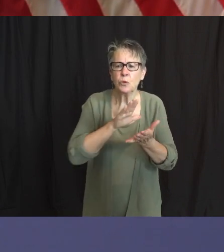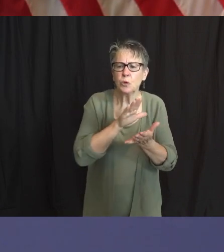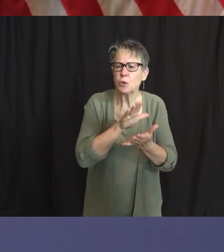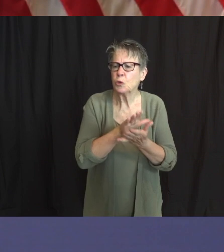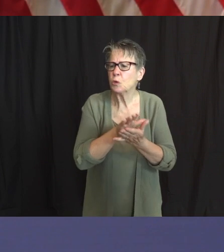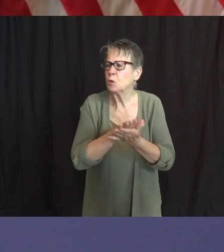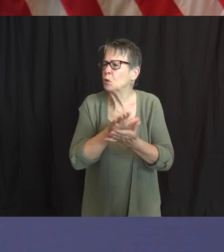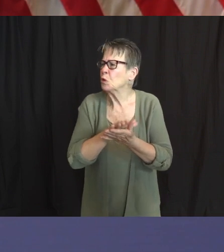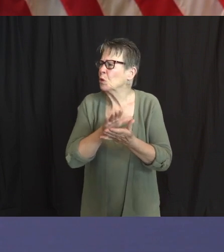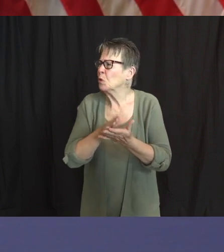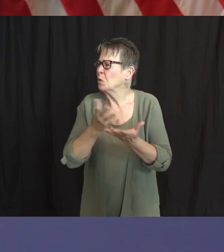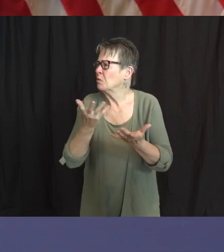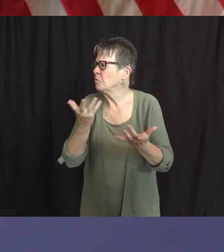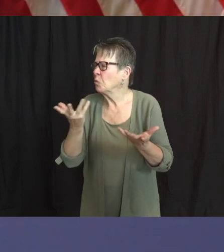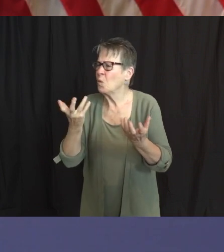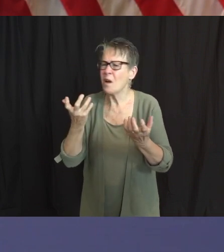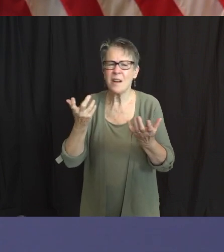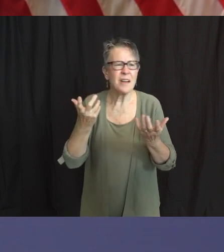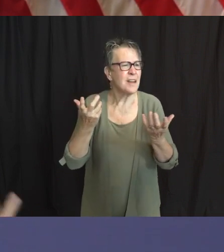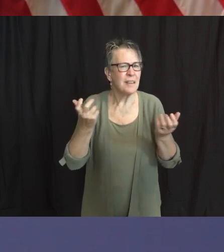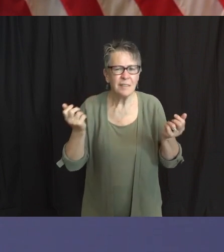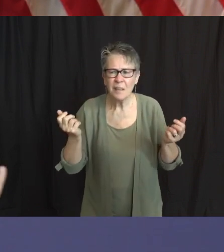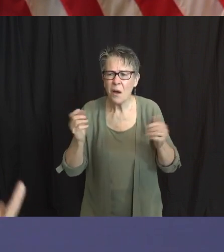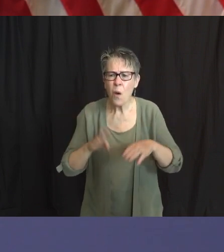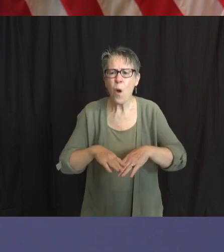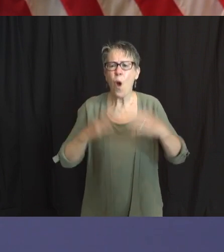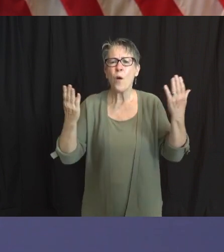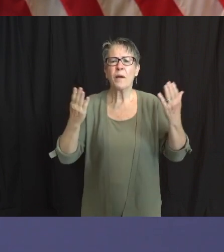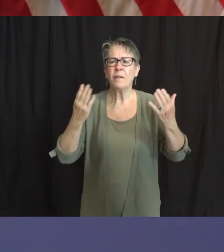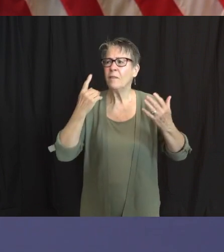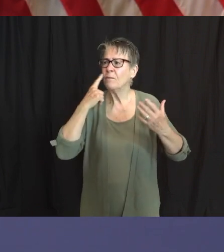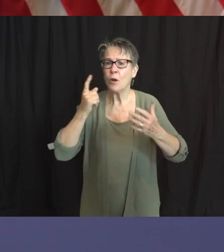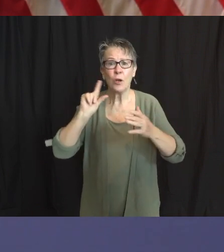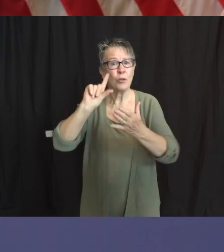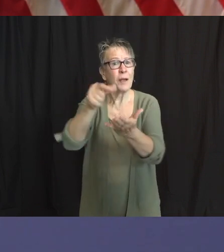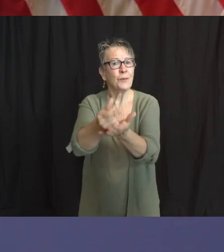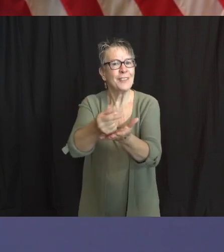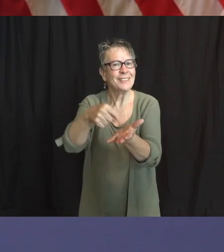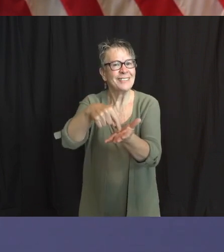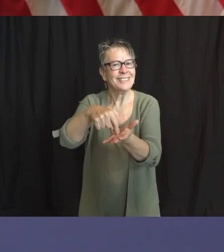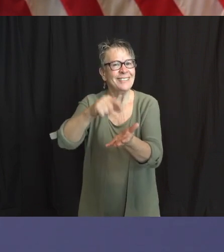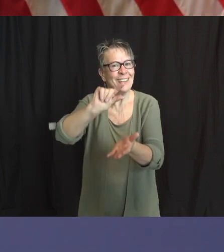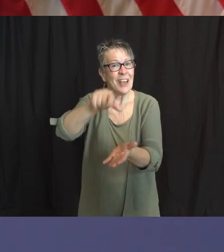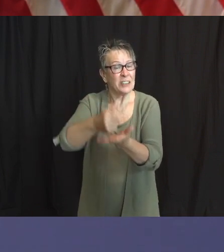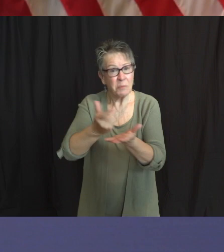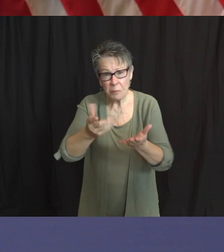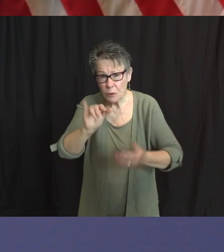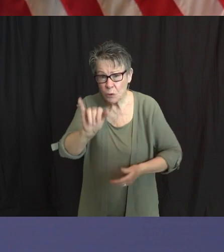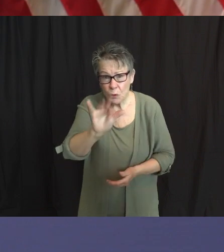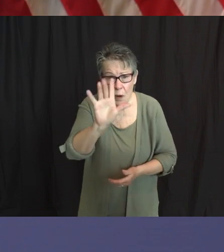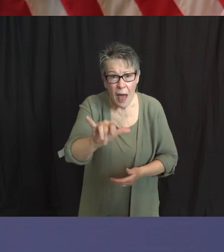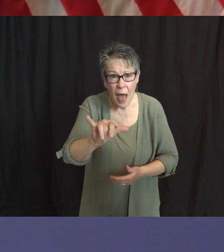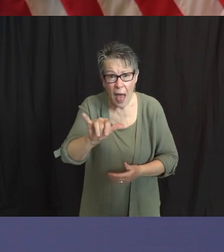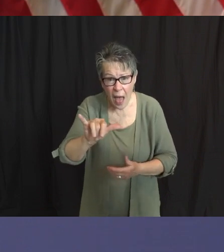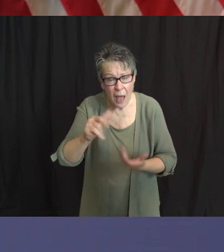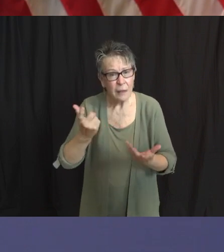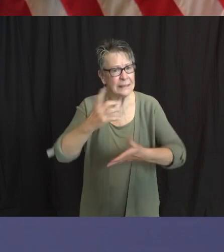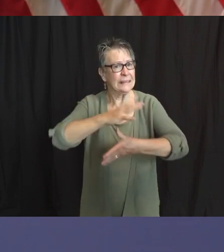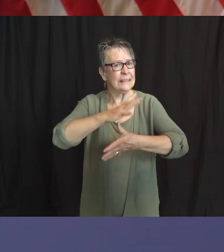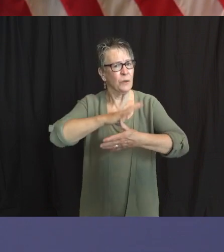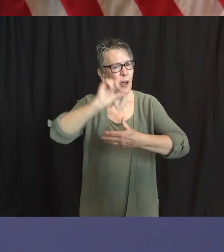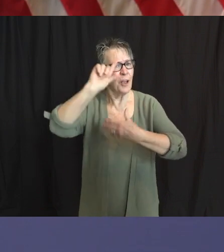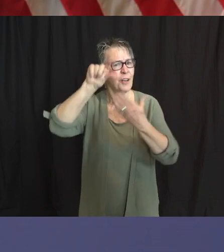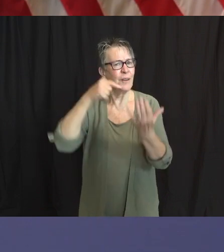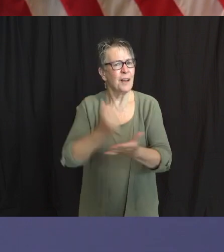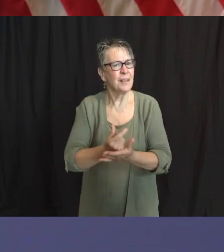in July. And now with your stages kind of favoring outdoor activities and, most commencement ceremonies being outdoors, should these school